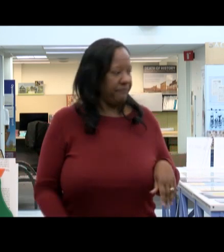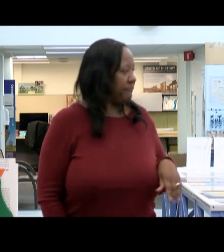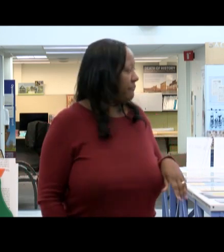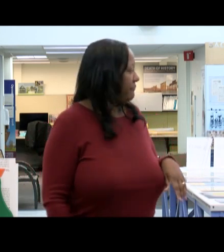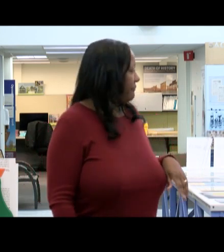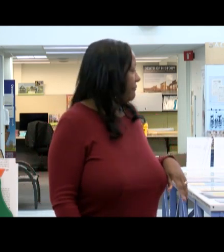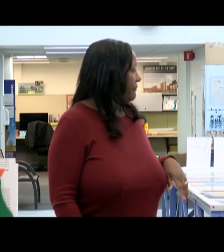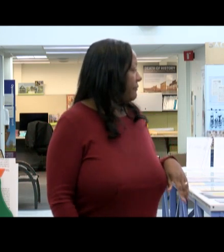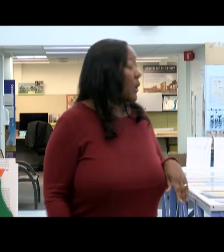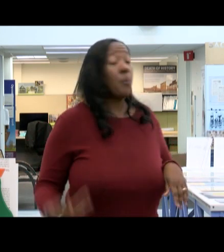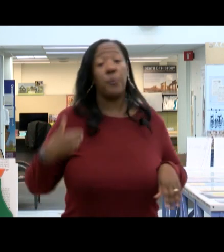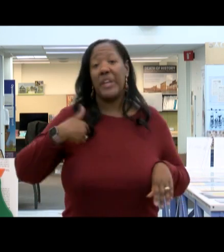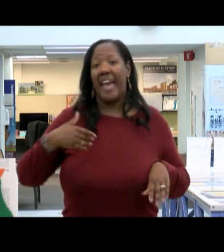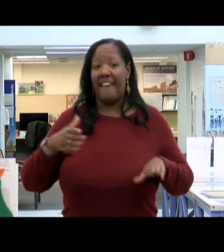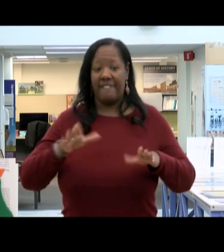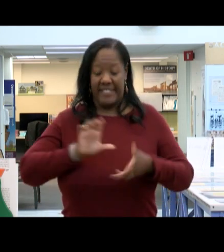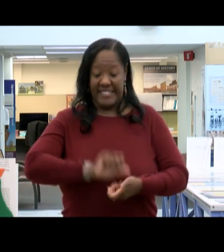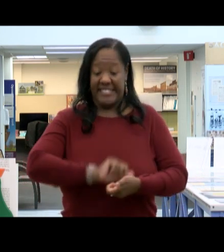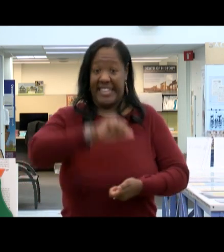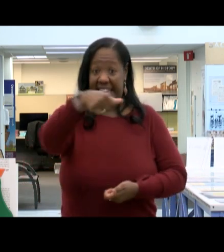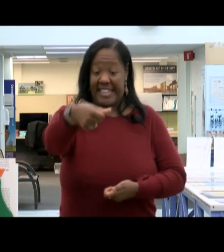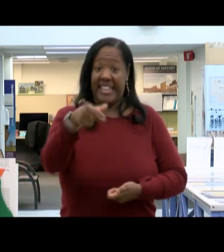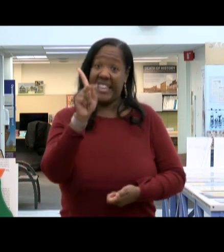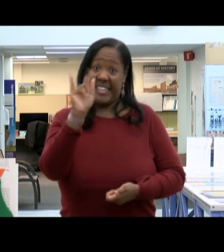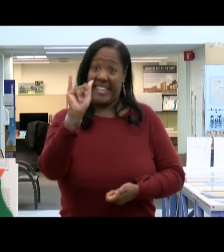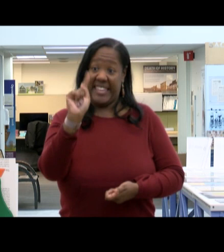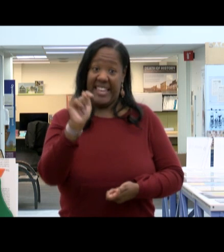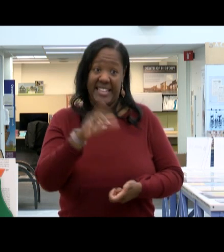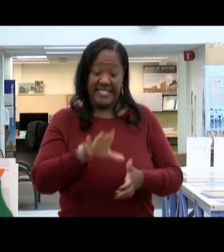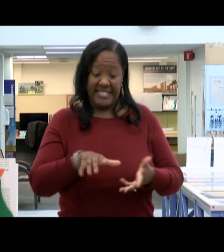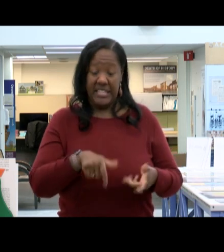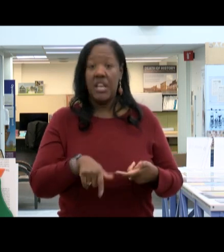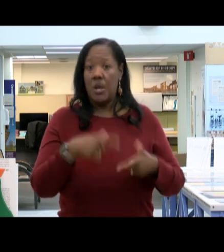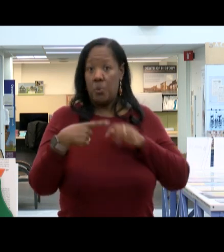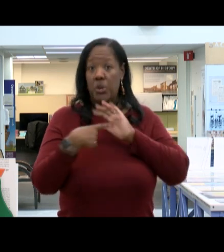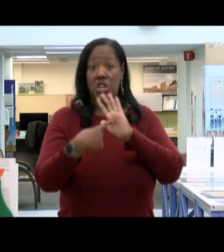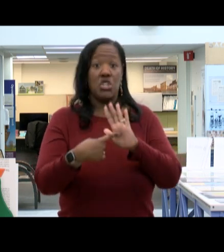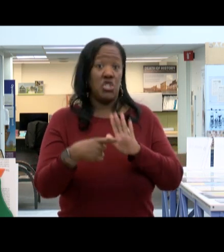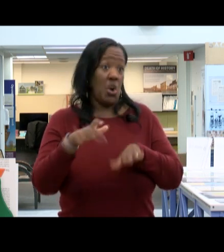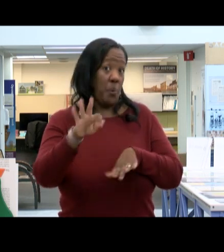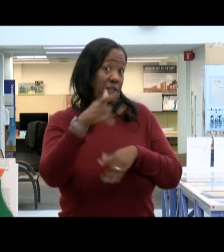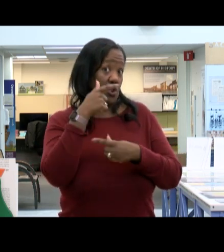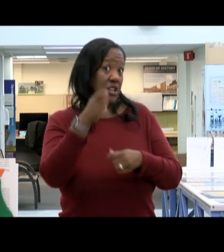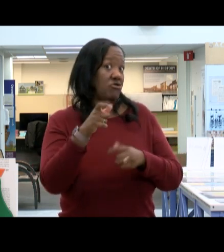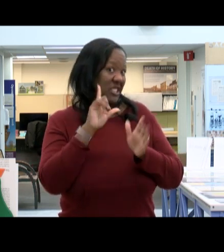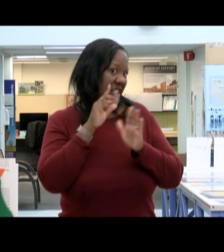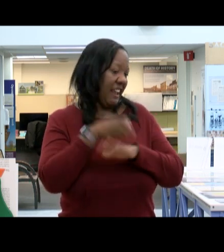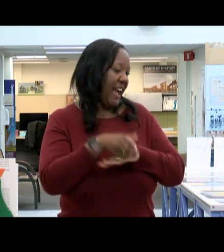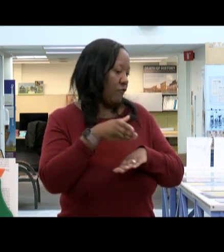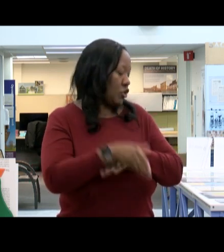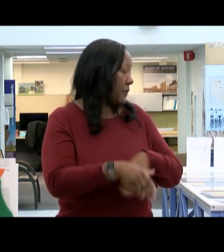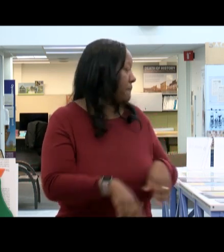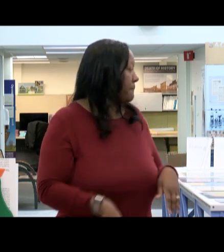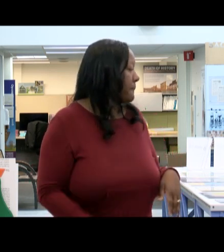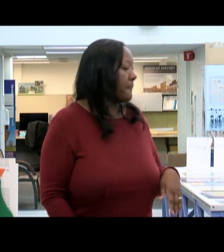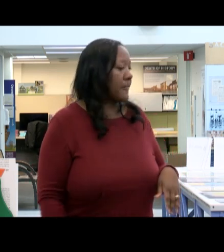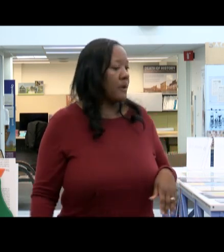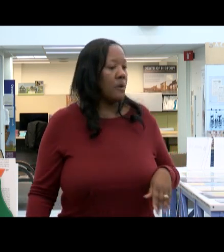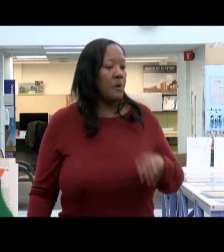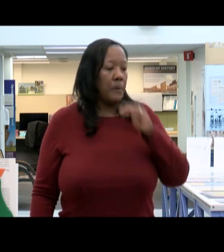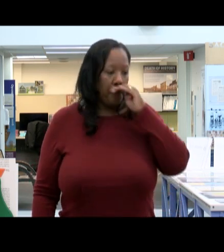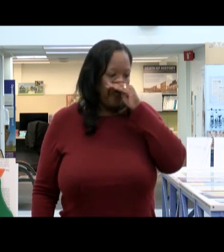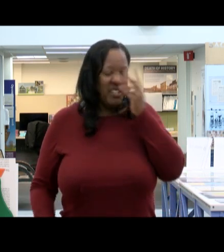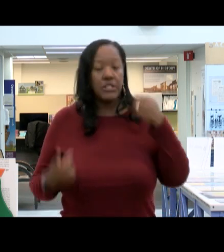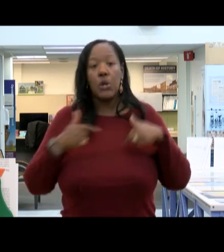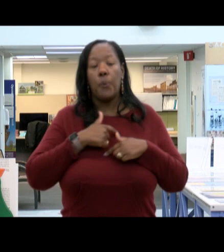We have a kit here, and we can actually show some how that's done afterwards if you're interested. But in that particular gallery, we tested